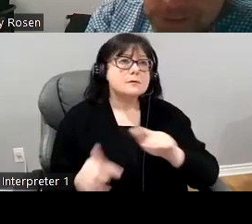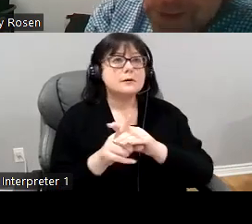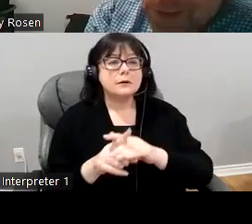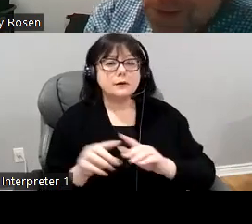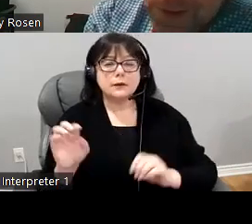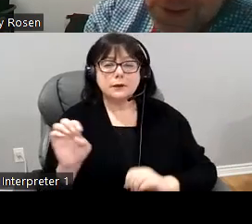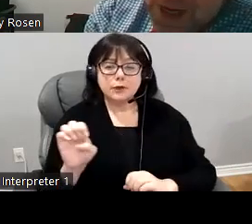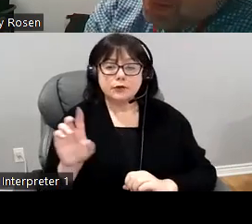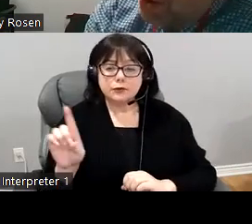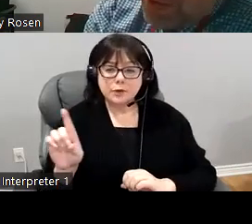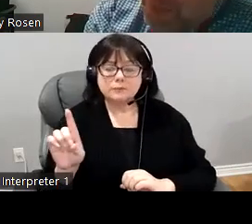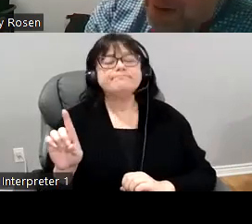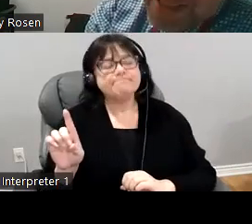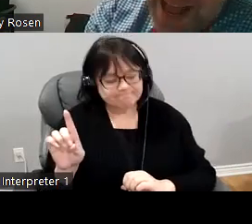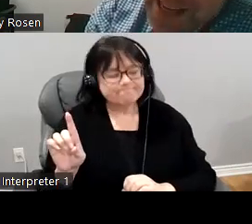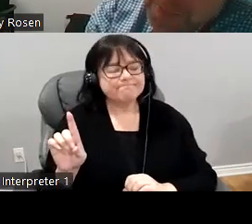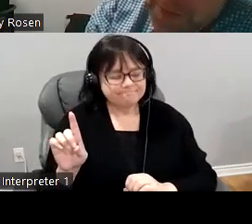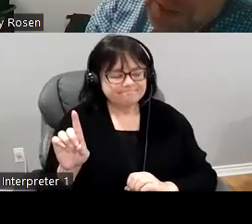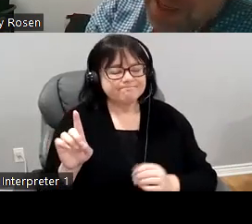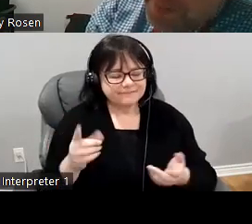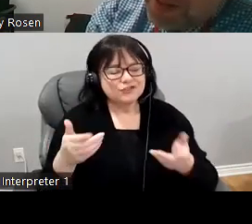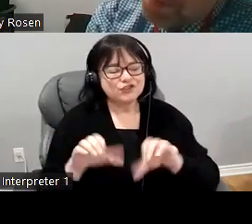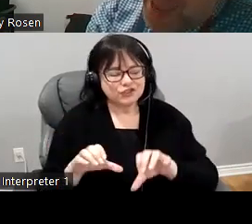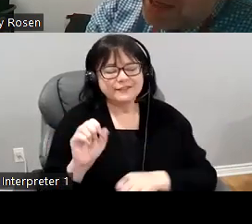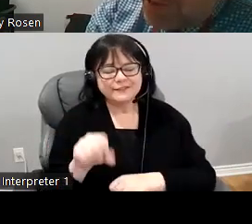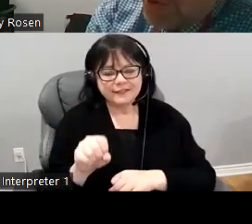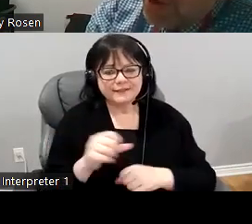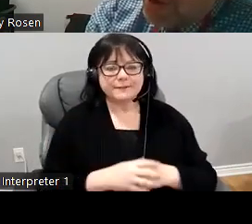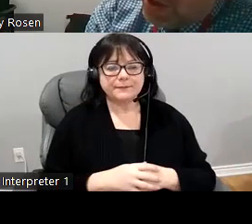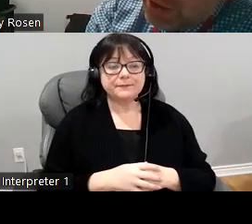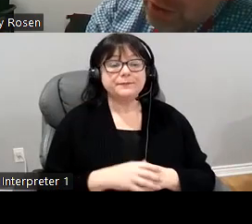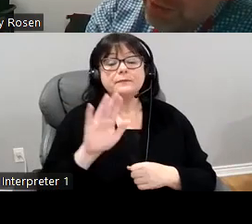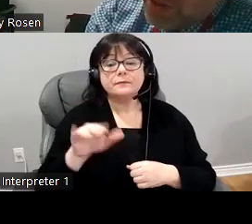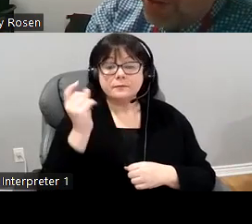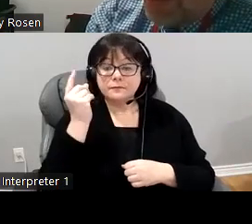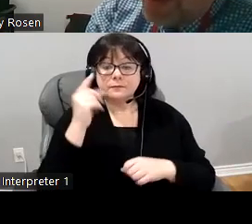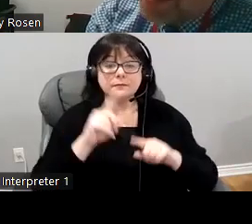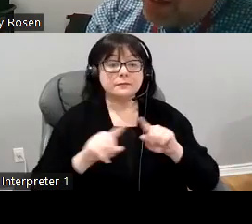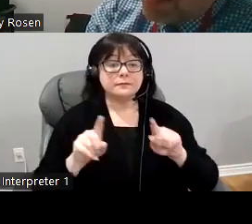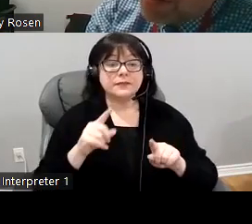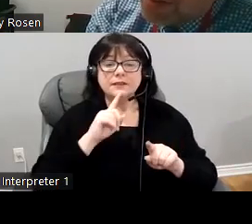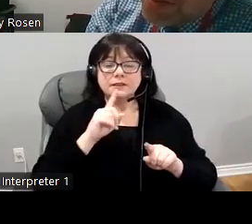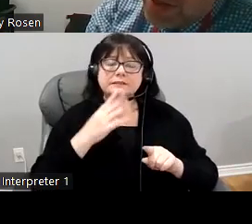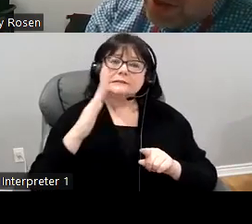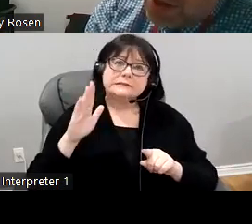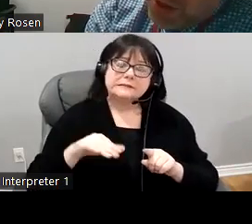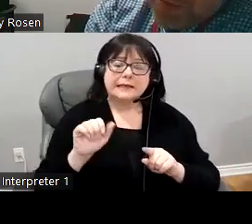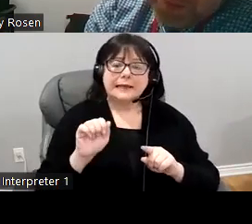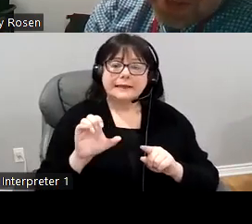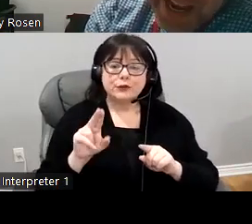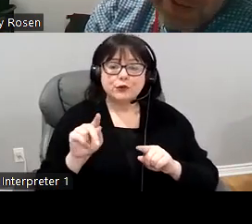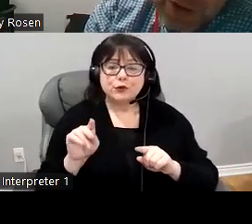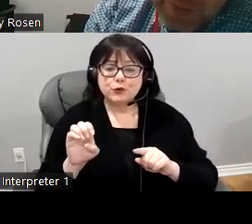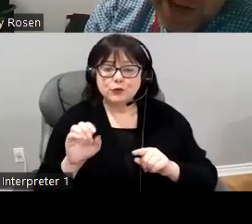Also, emerge departments and hospitals typically manage acute injuries and illnesses So